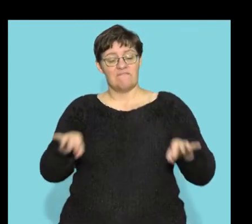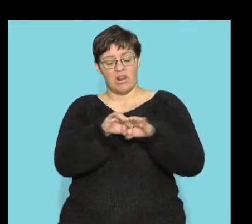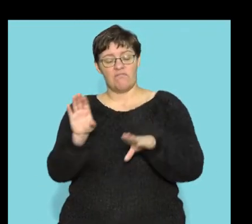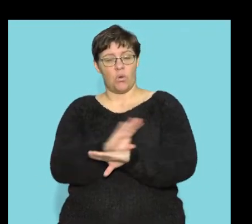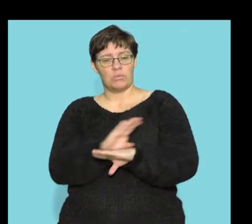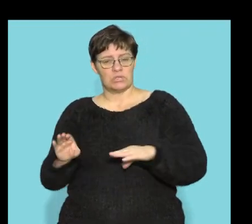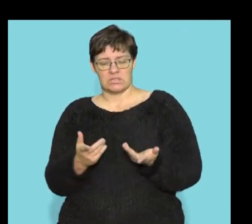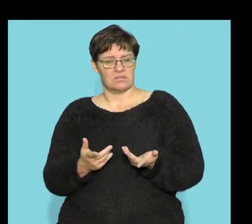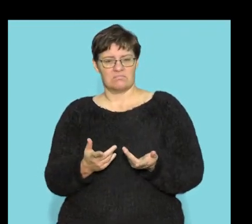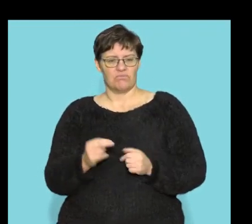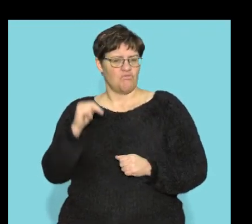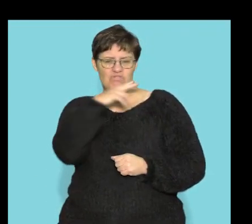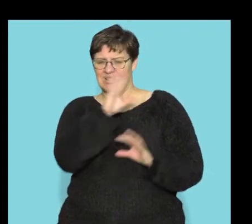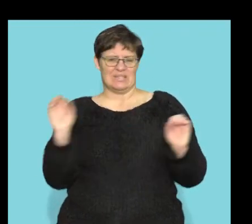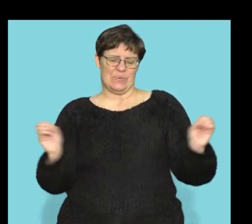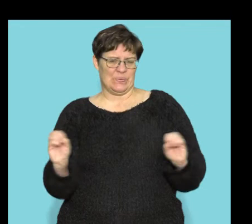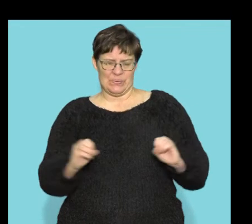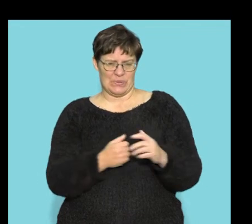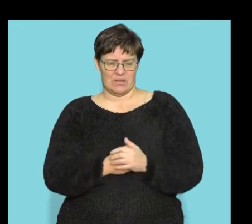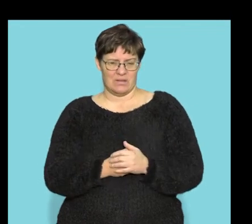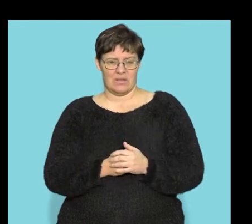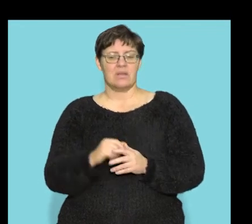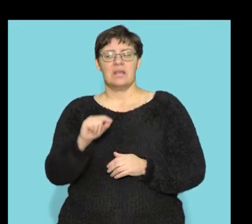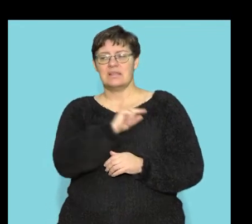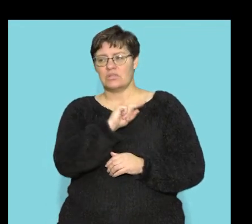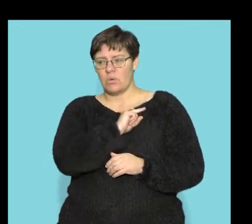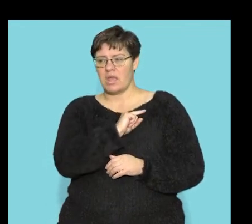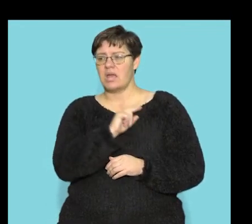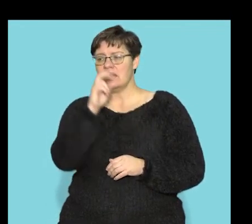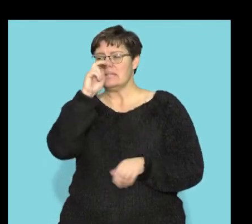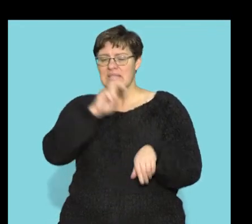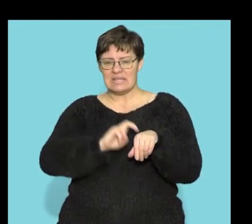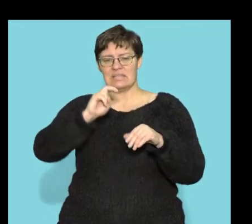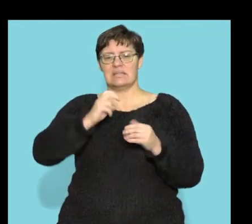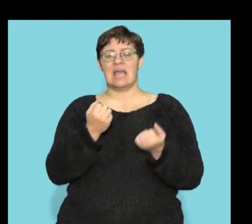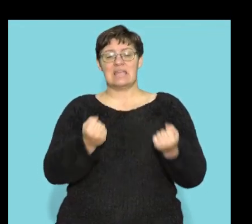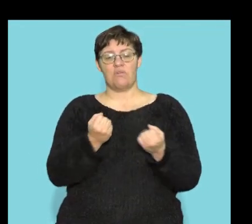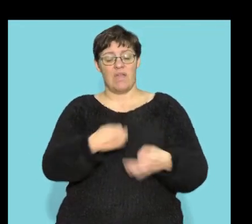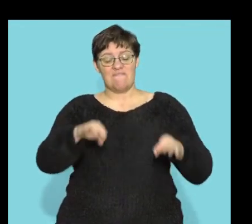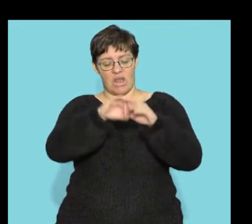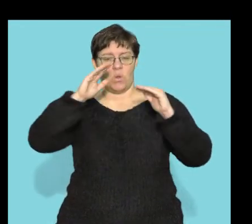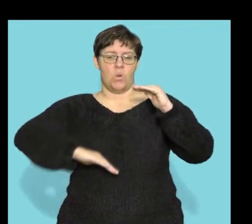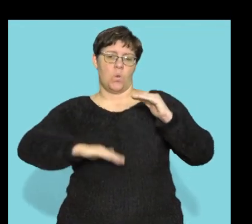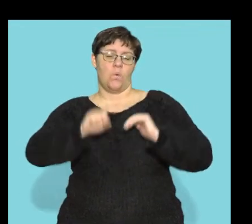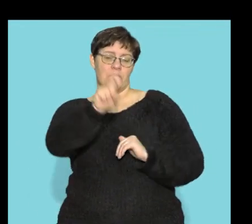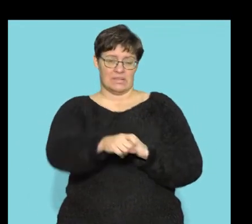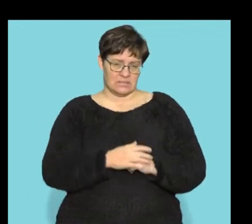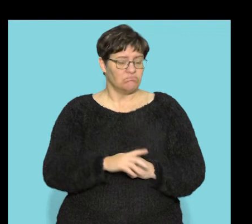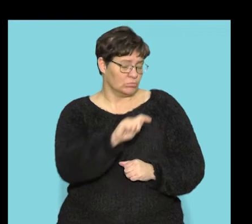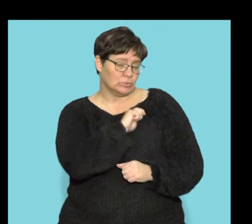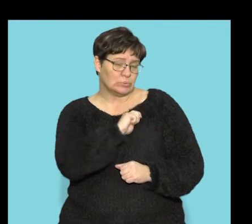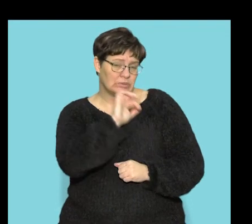is unrealistic and should therefore have had a lower carrying value. Definitely true.